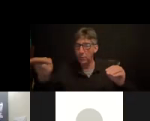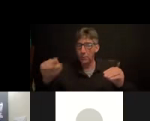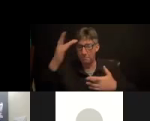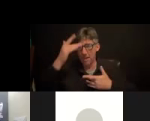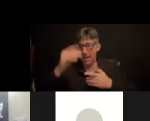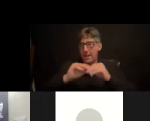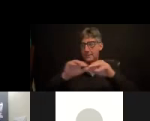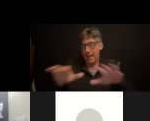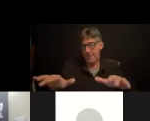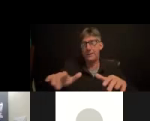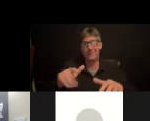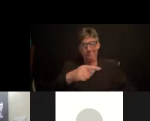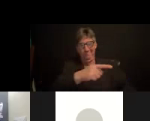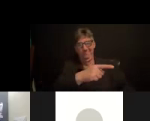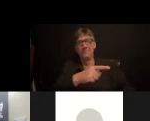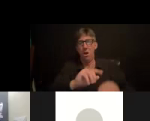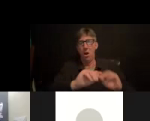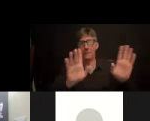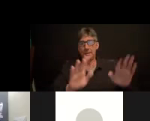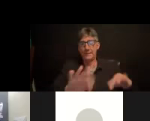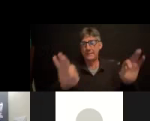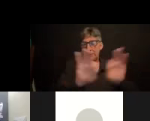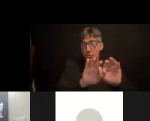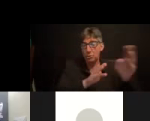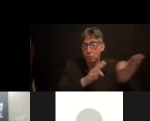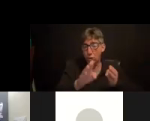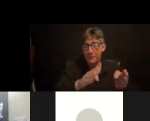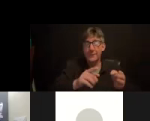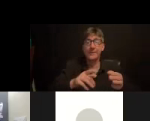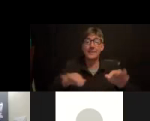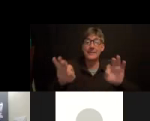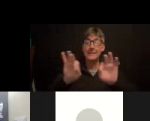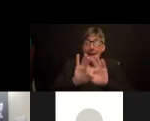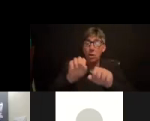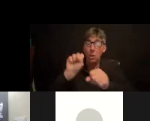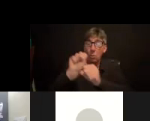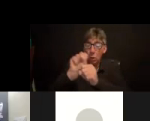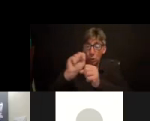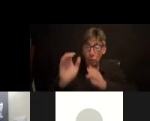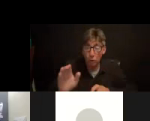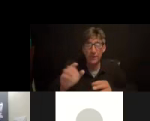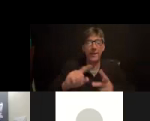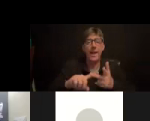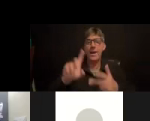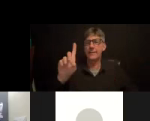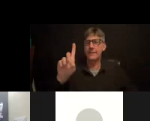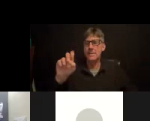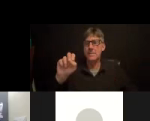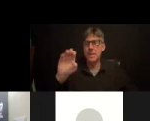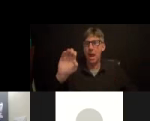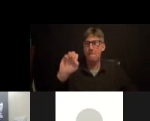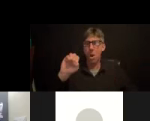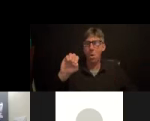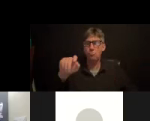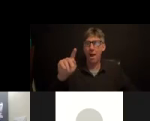an essential service and was more likely to be serving essential workers. And the question of the demographics of who is riding. So high